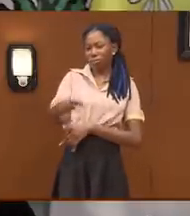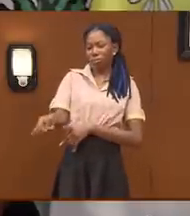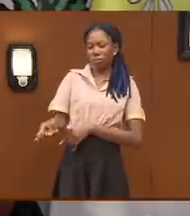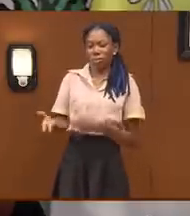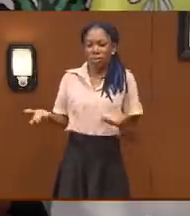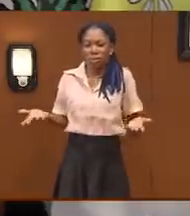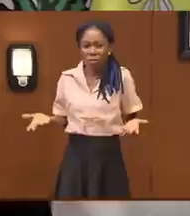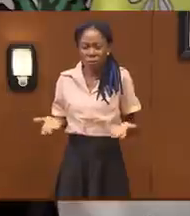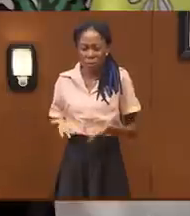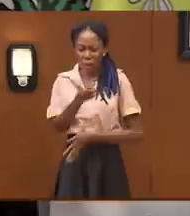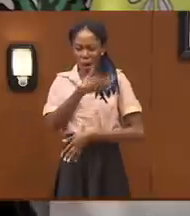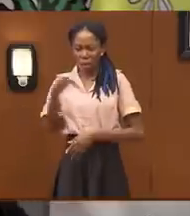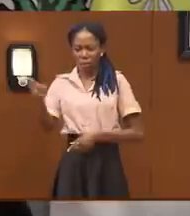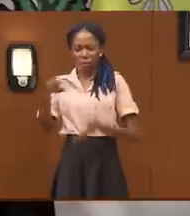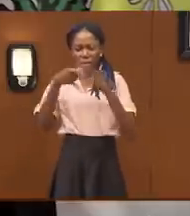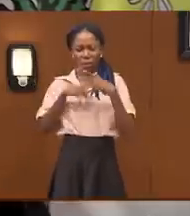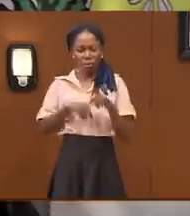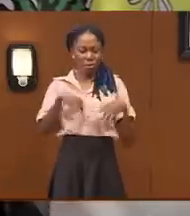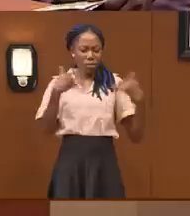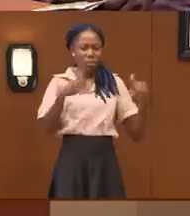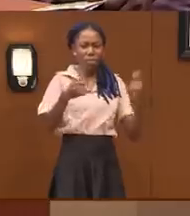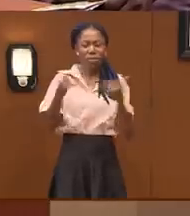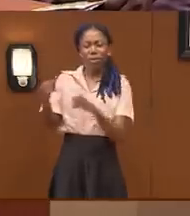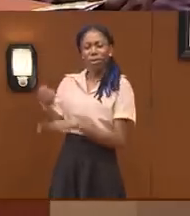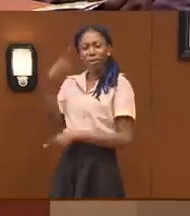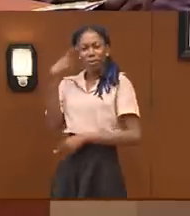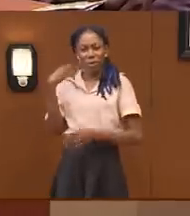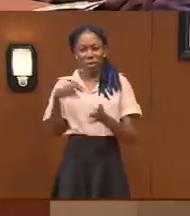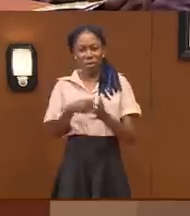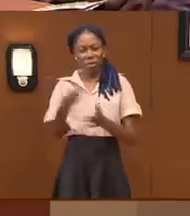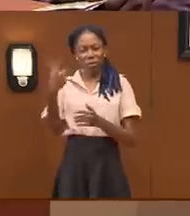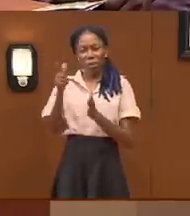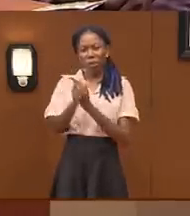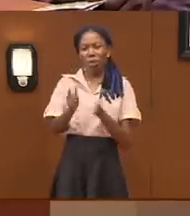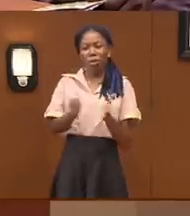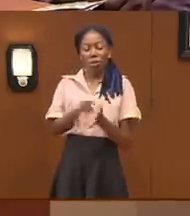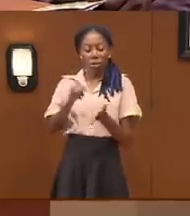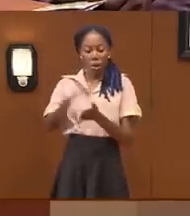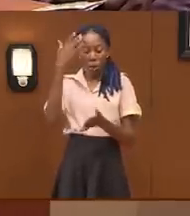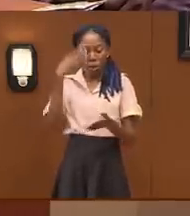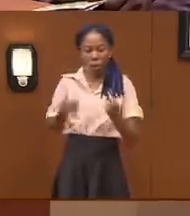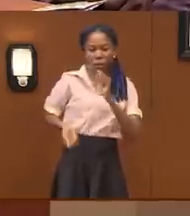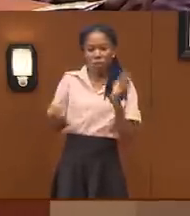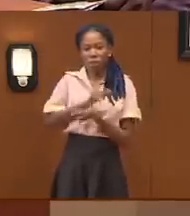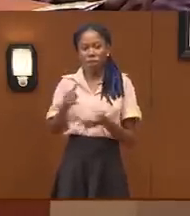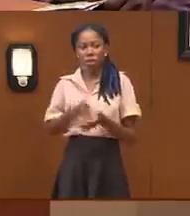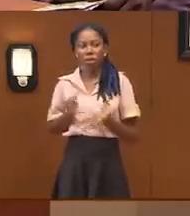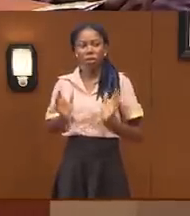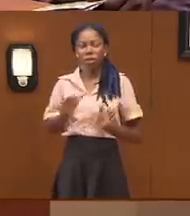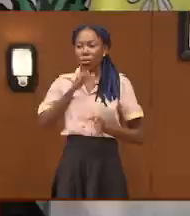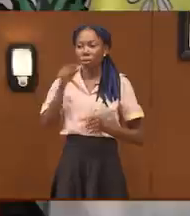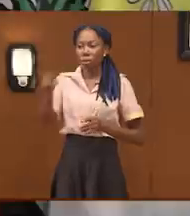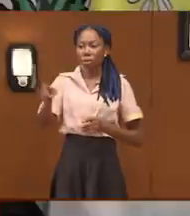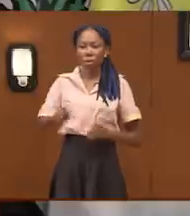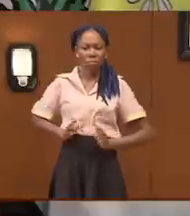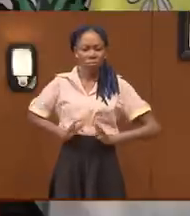He told me. And they start playing on the technicalities of the law. That's why the law was reviewed. That's the new. I'm not talking about you.